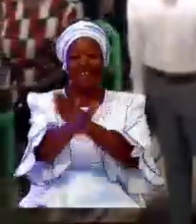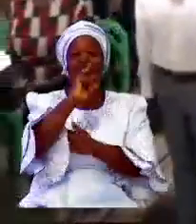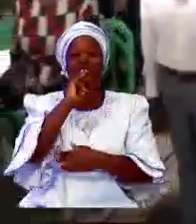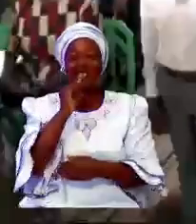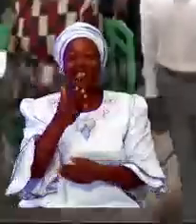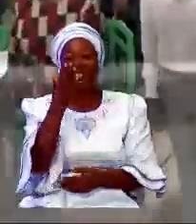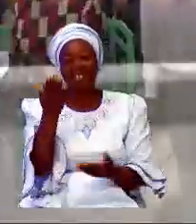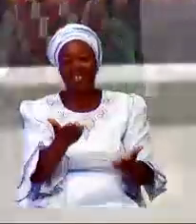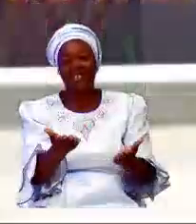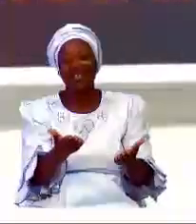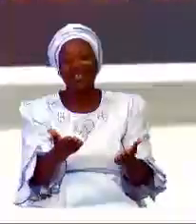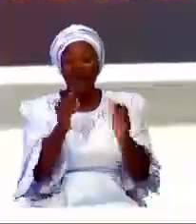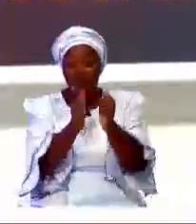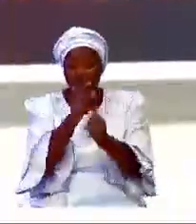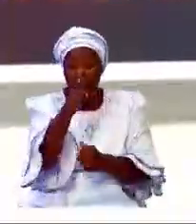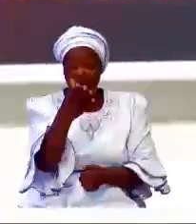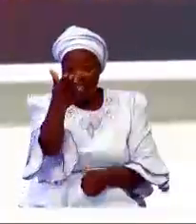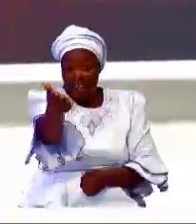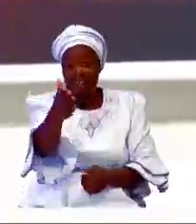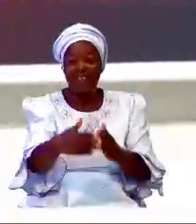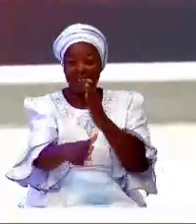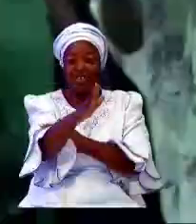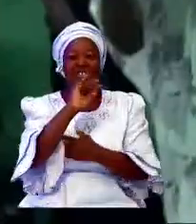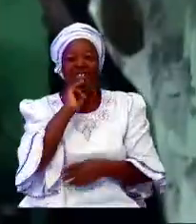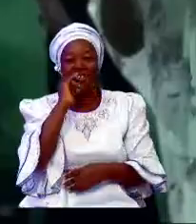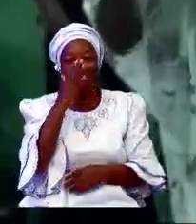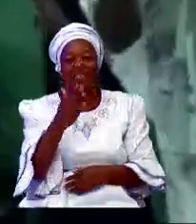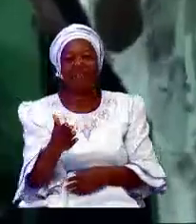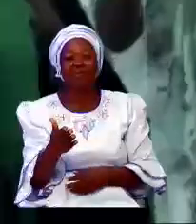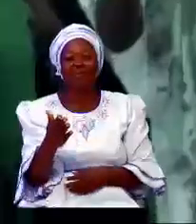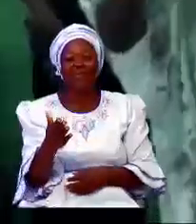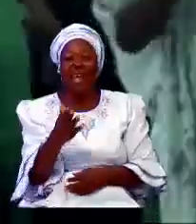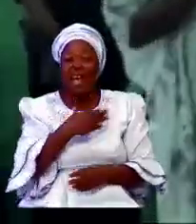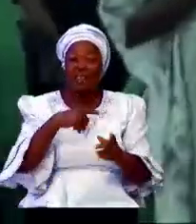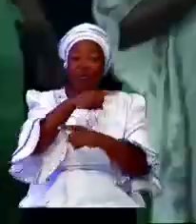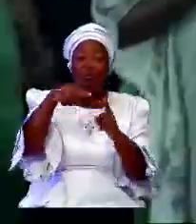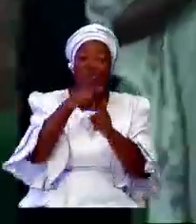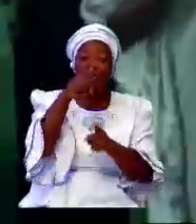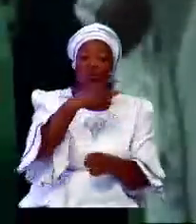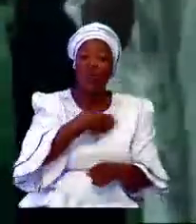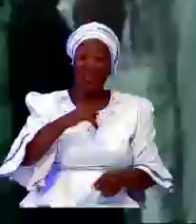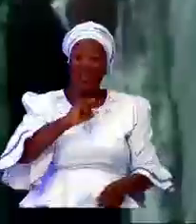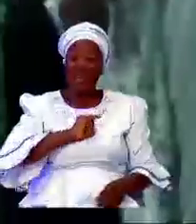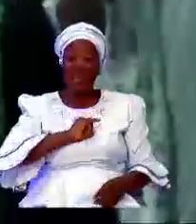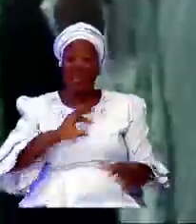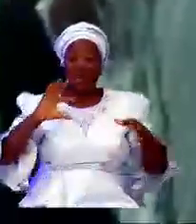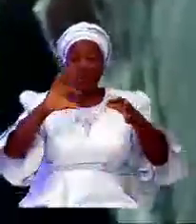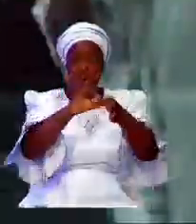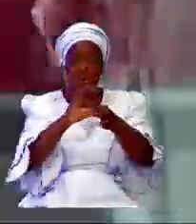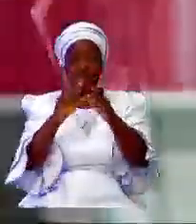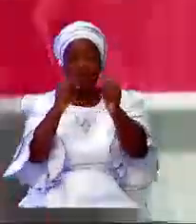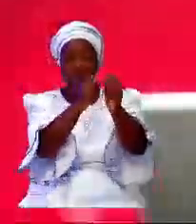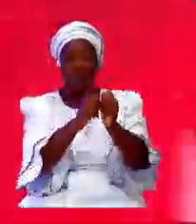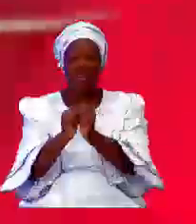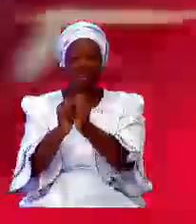With me here, God is here. With you there, God is there. And when